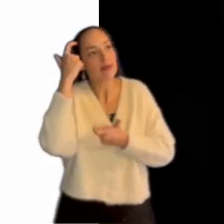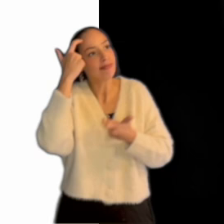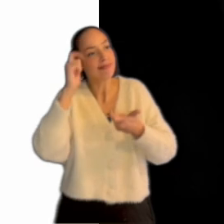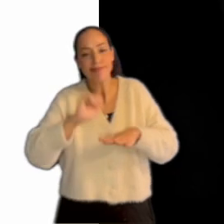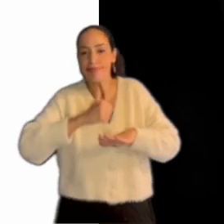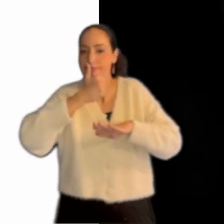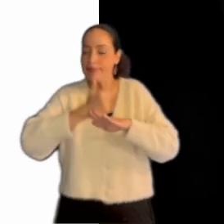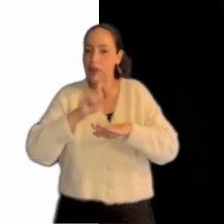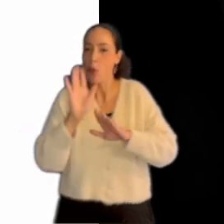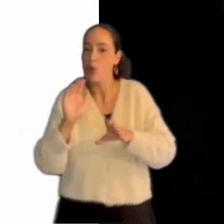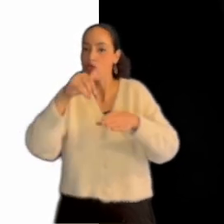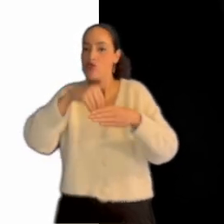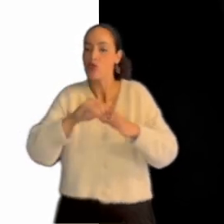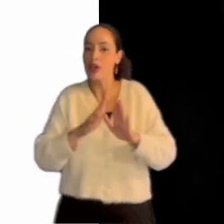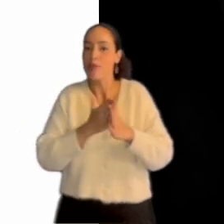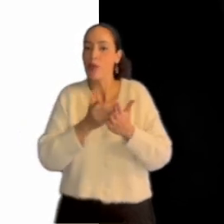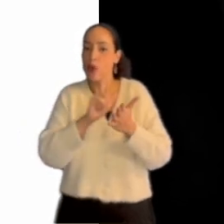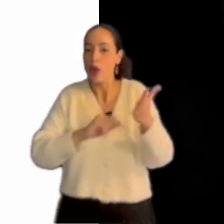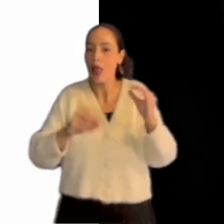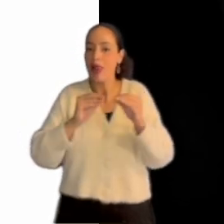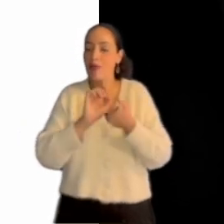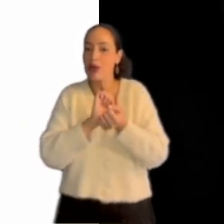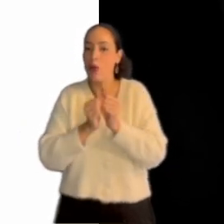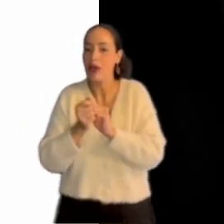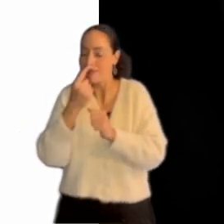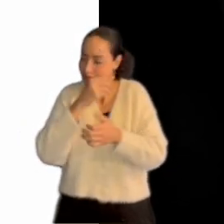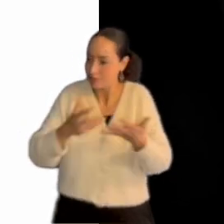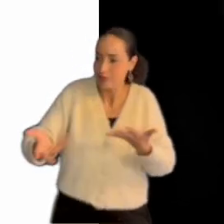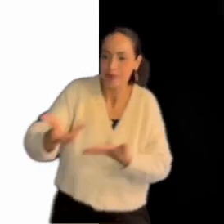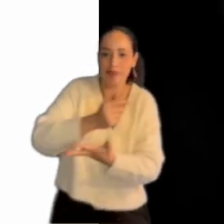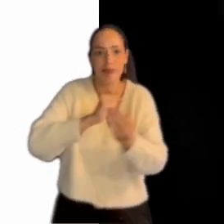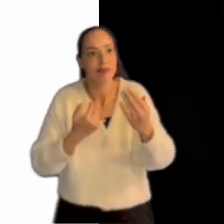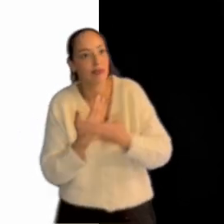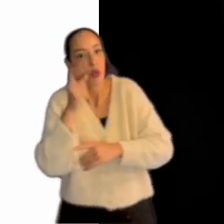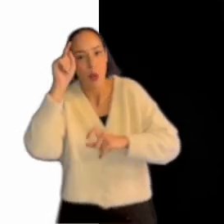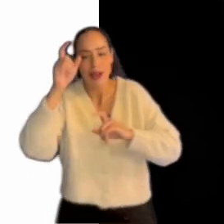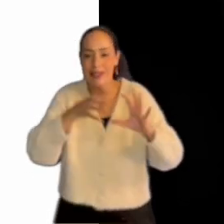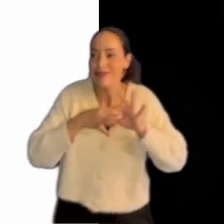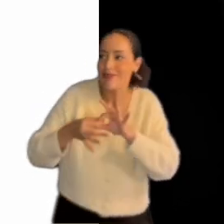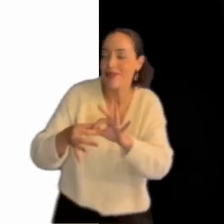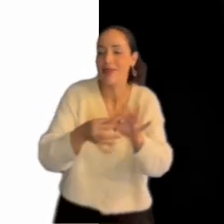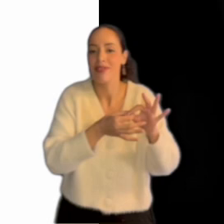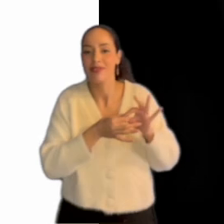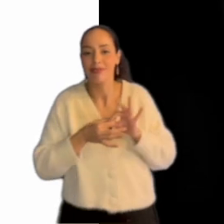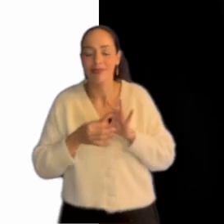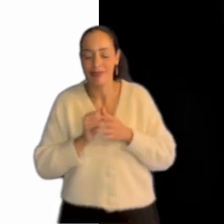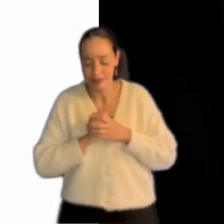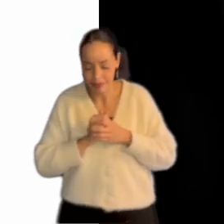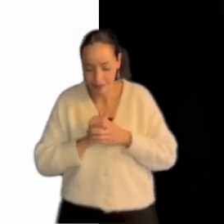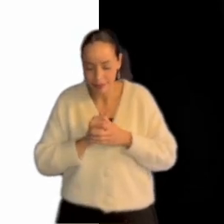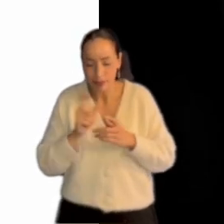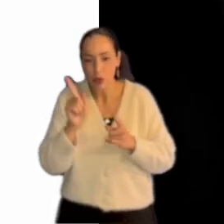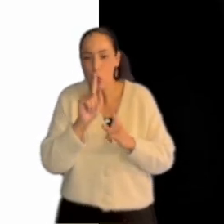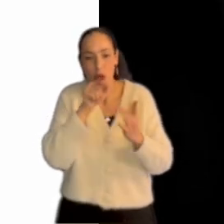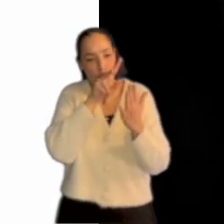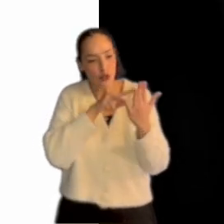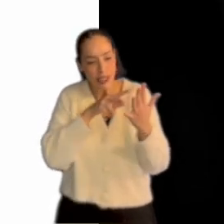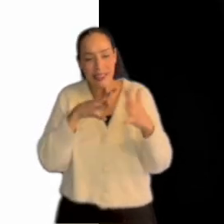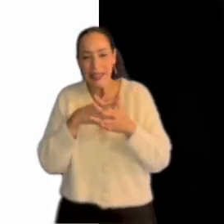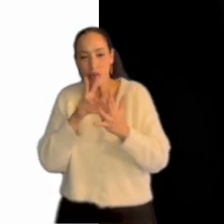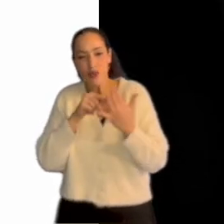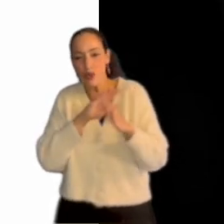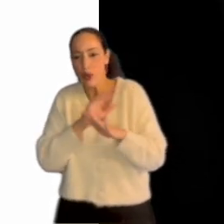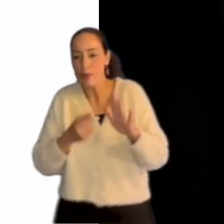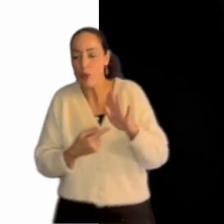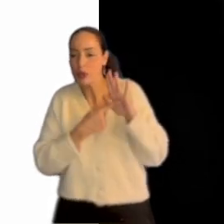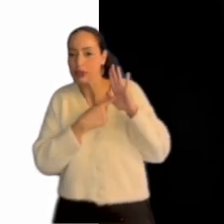ideas together. What and how you read is not important. For me, the most significant aspect of reading is the opportunity to continue to learn